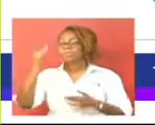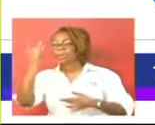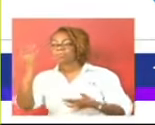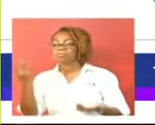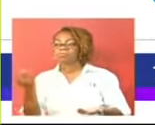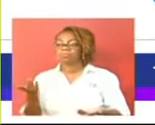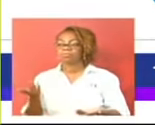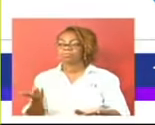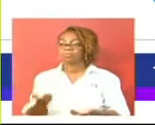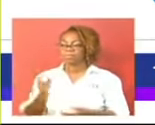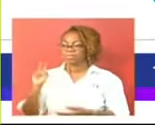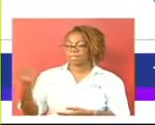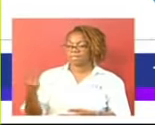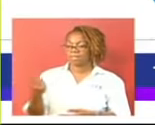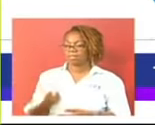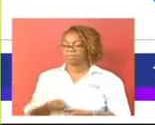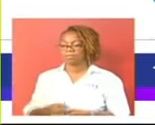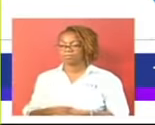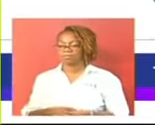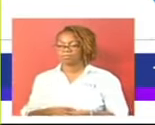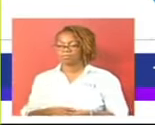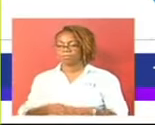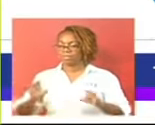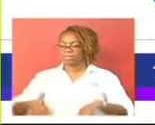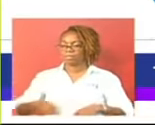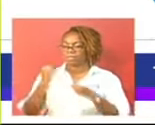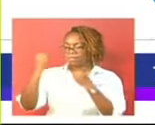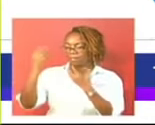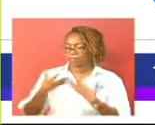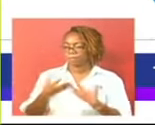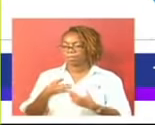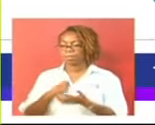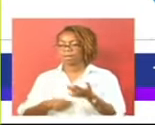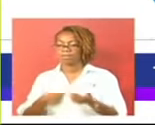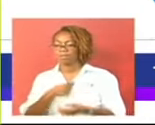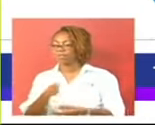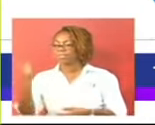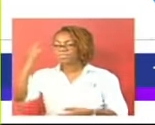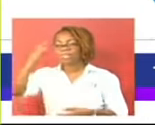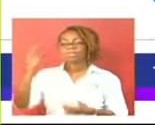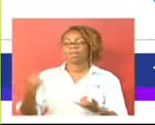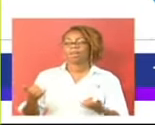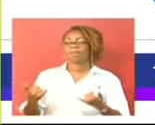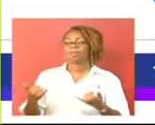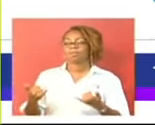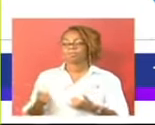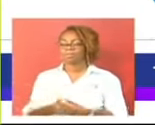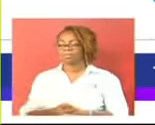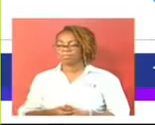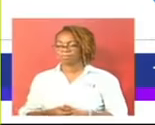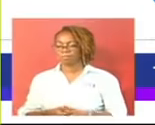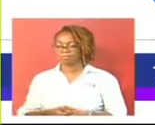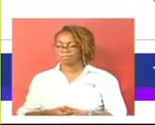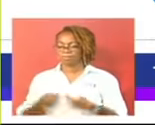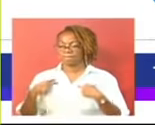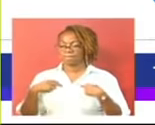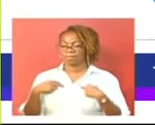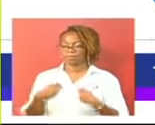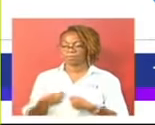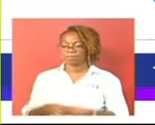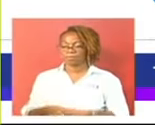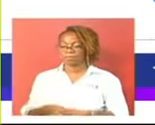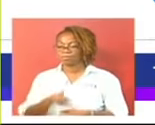And secondly, could you tell us what do you think right now about the fact that there are 336 cases